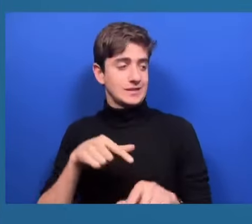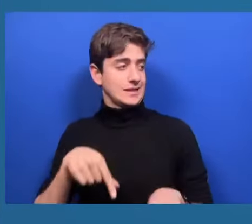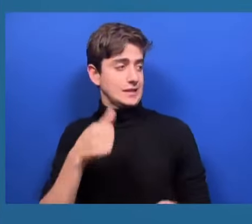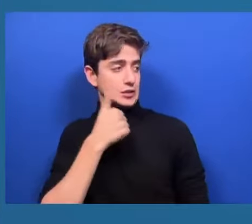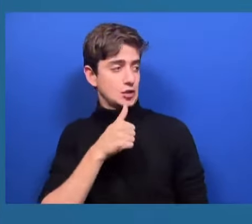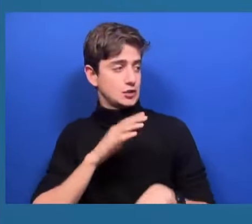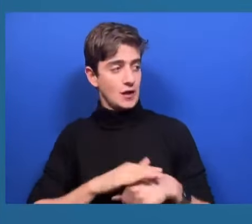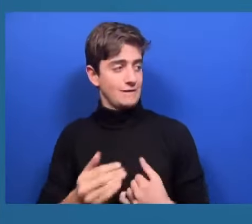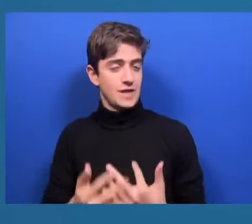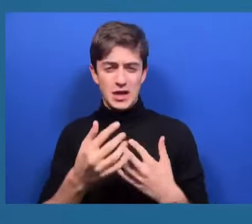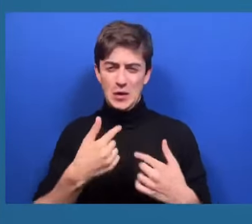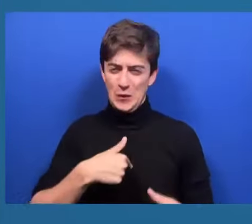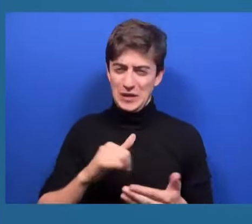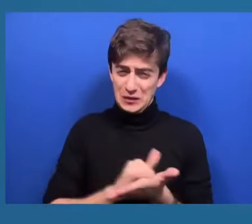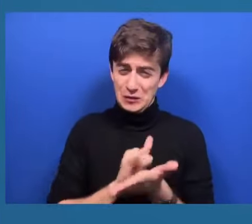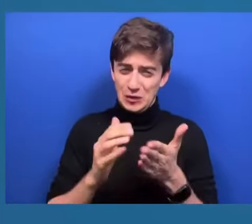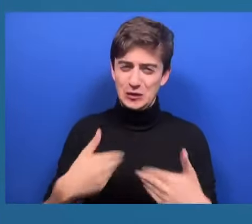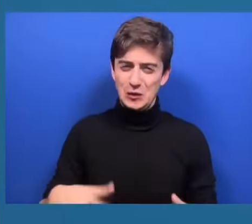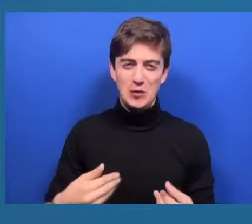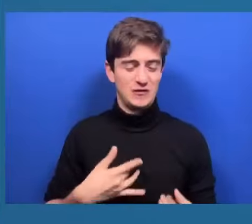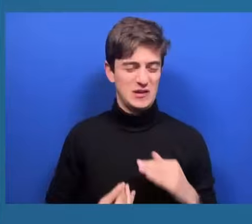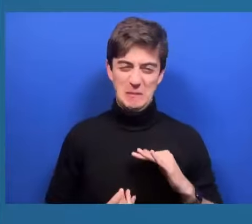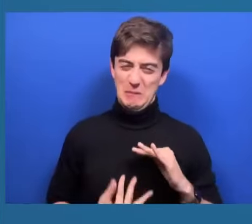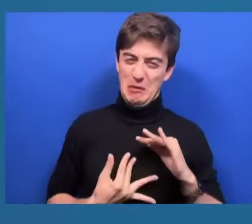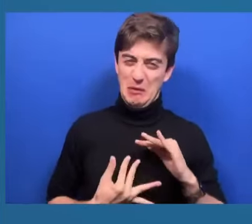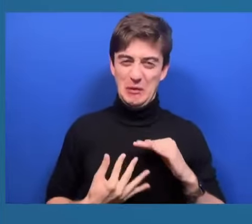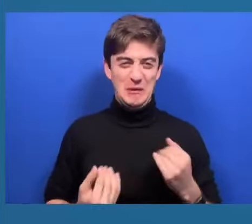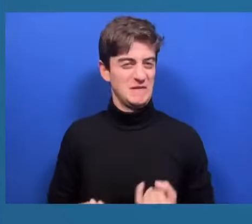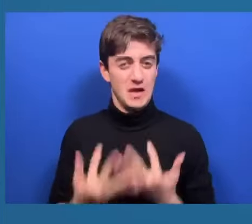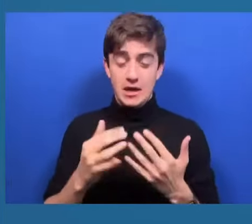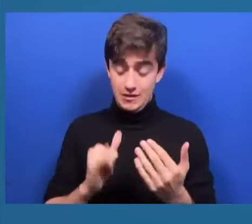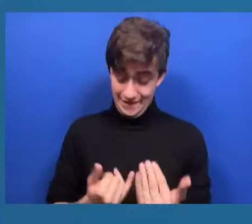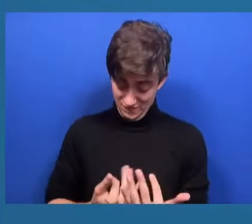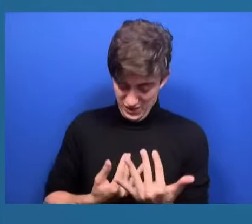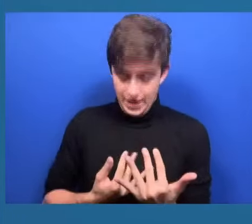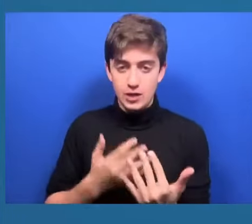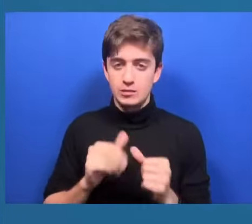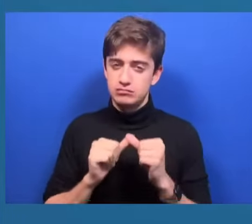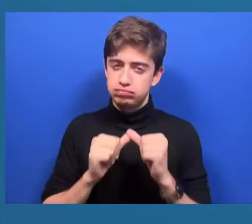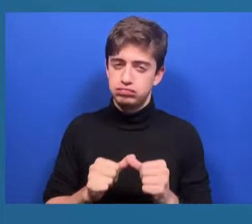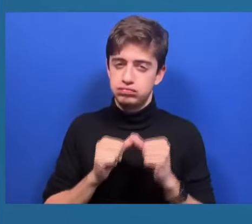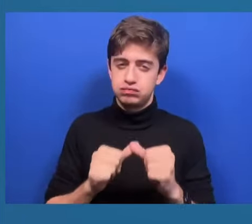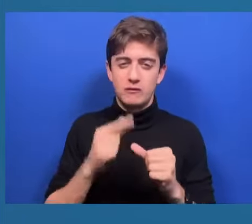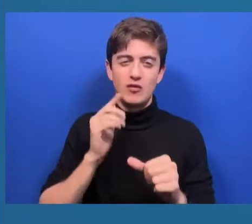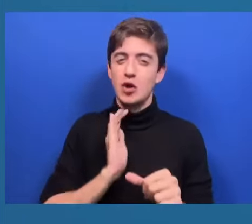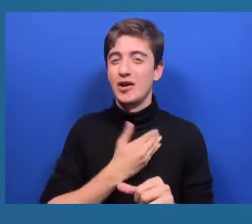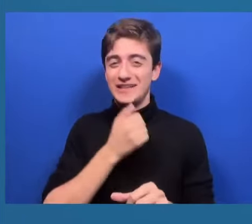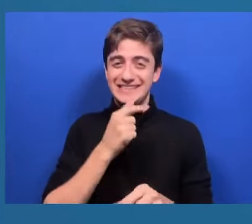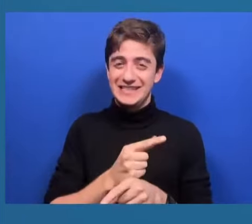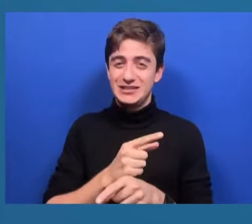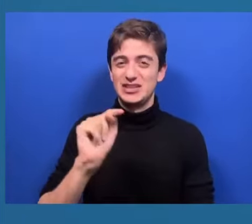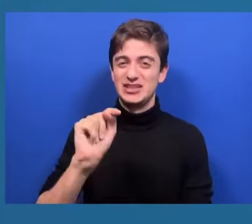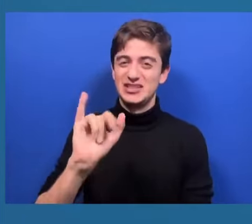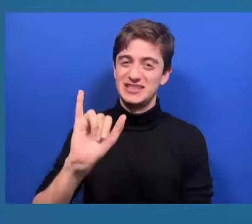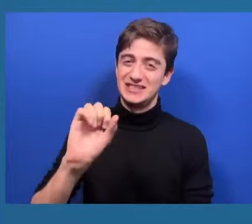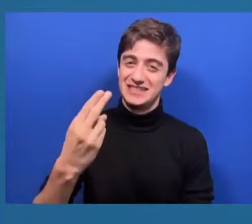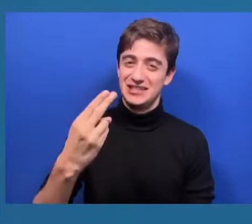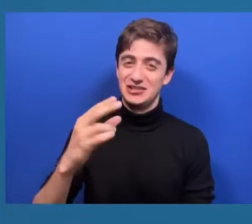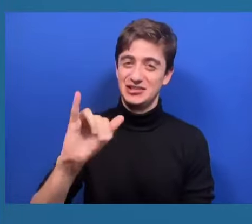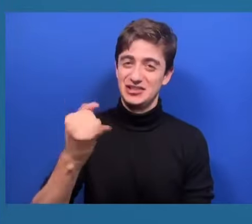Yorkers who are here to keep the flame burning for our sister Tish James.